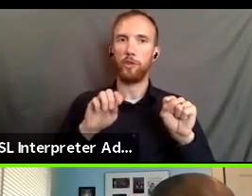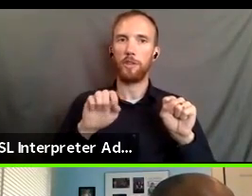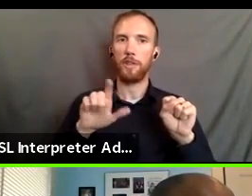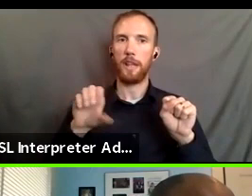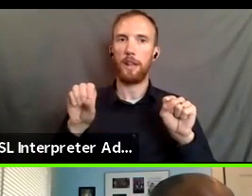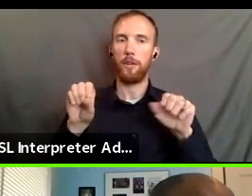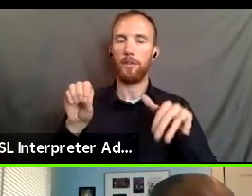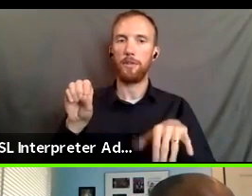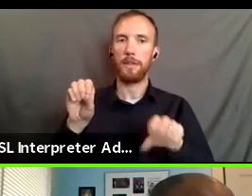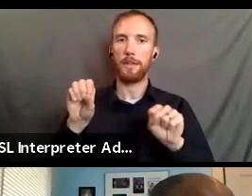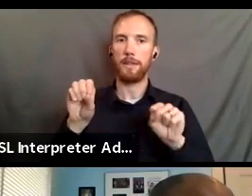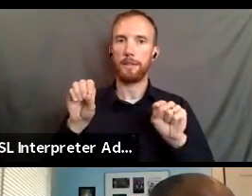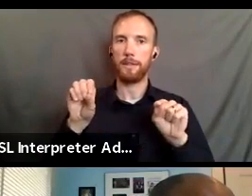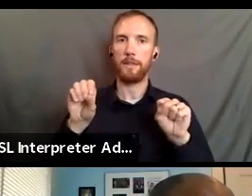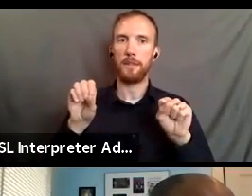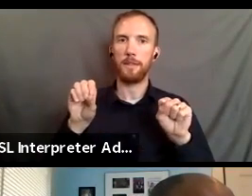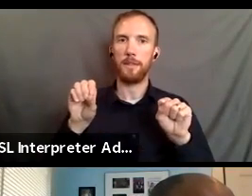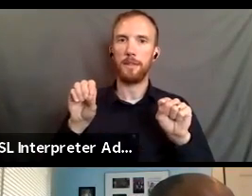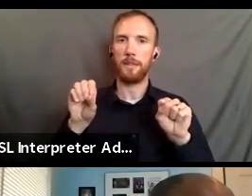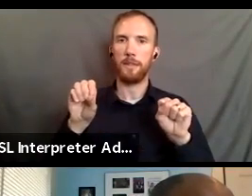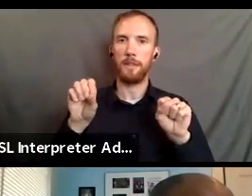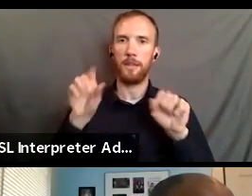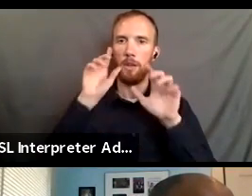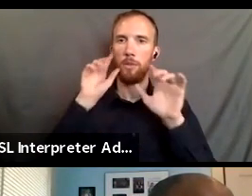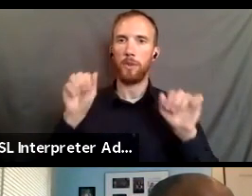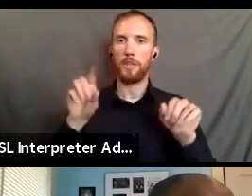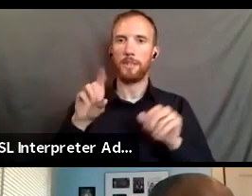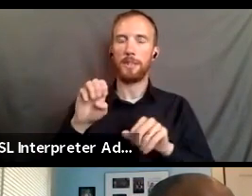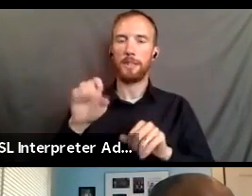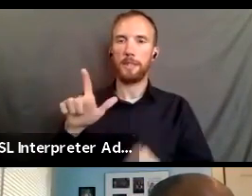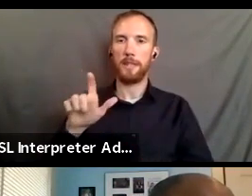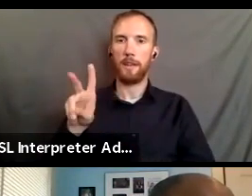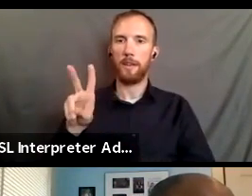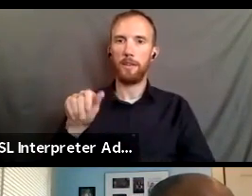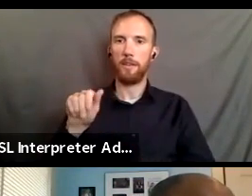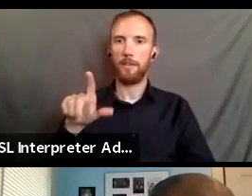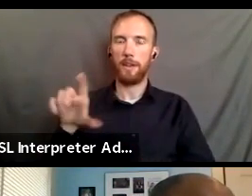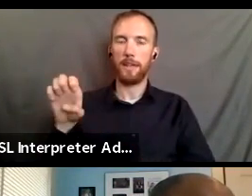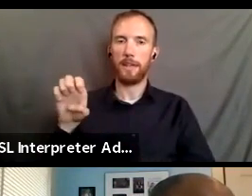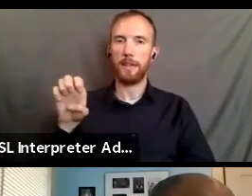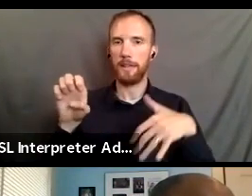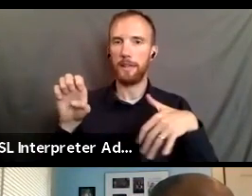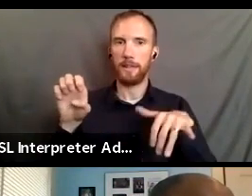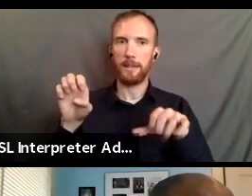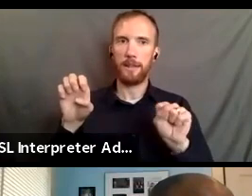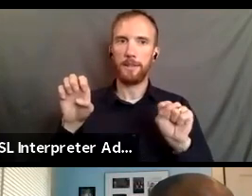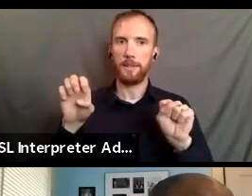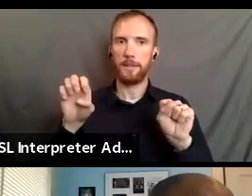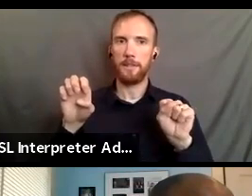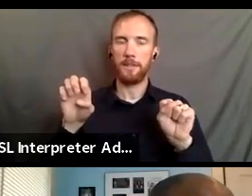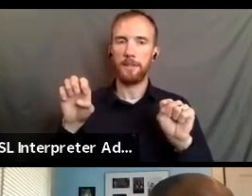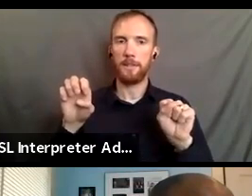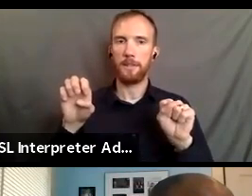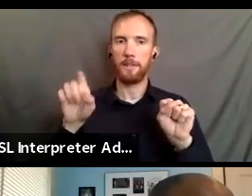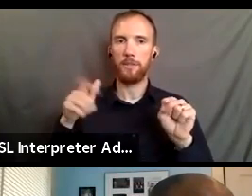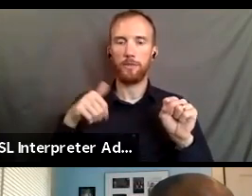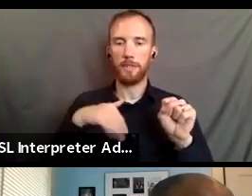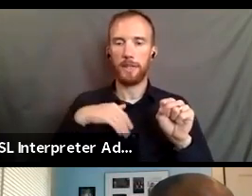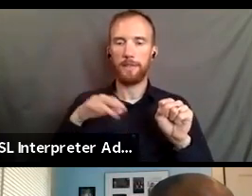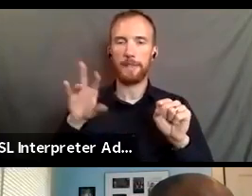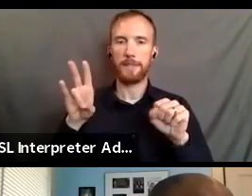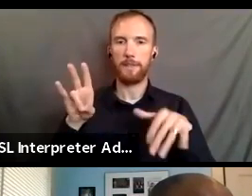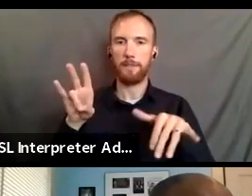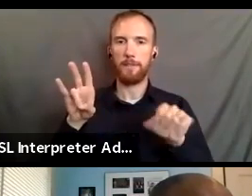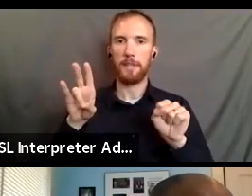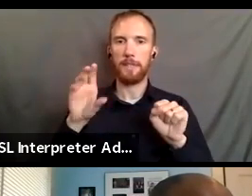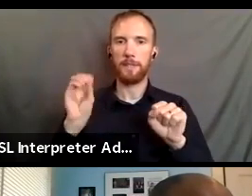yes and president yes mr president we have seven eyes and zero